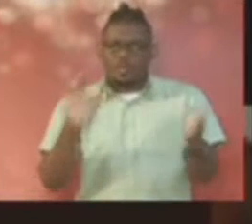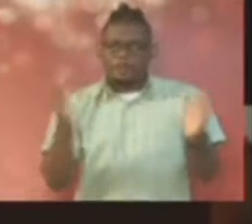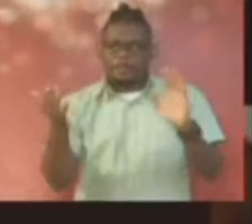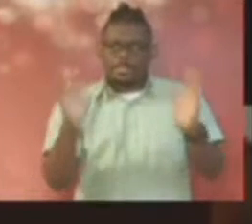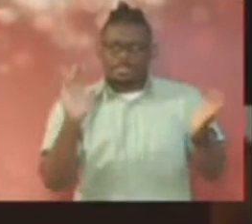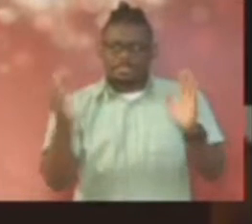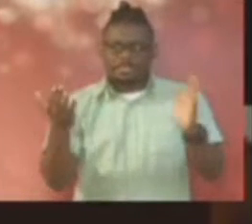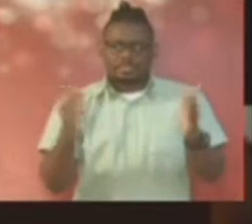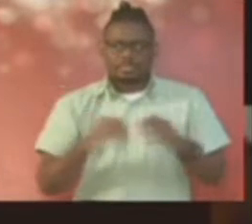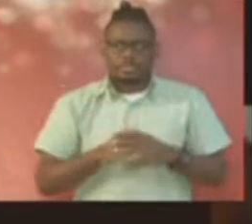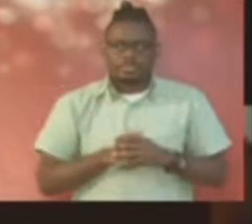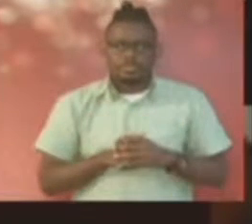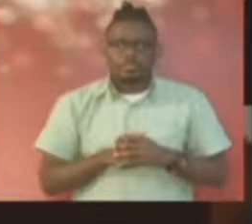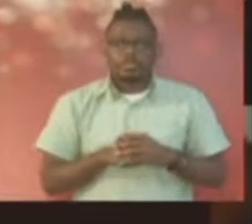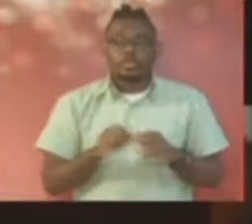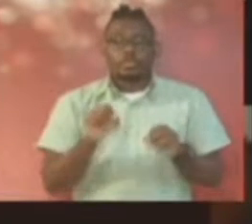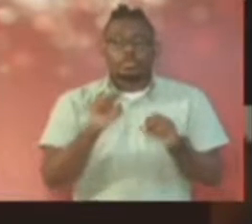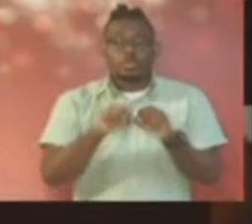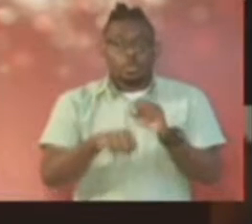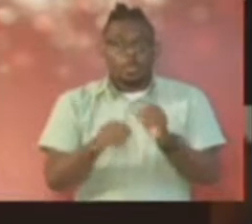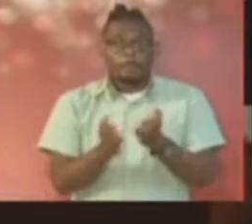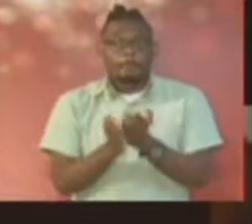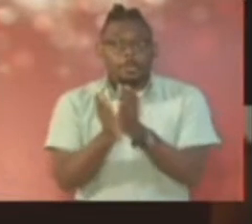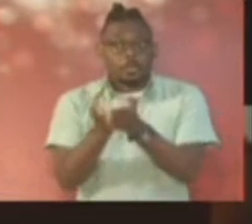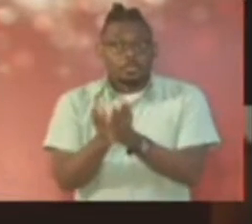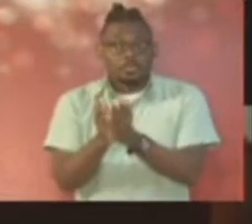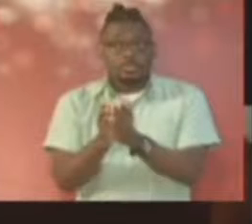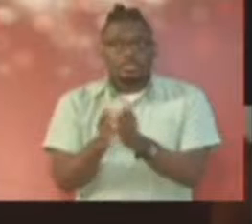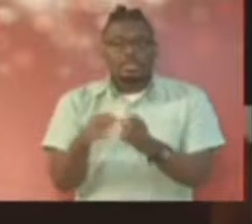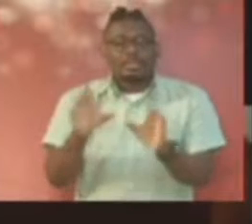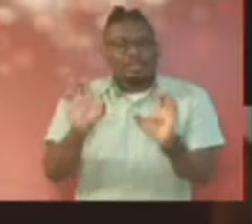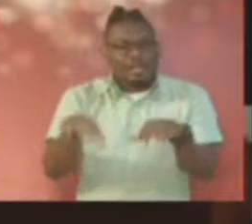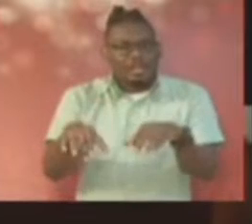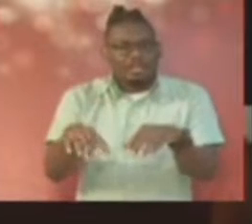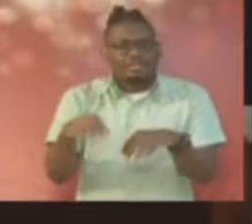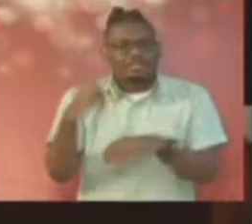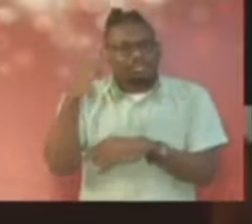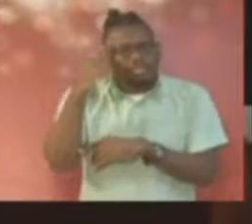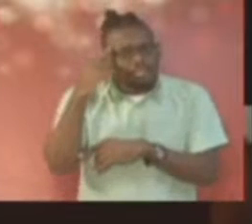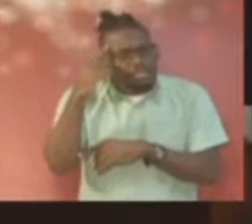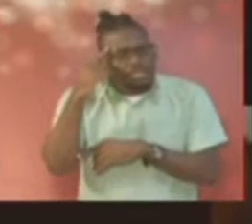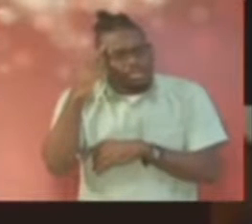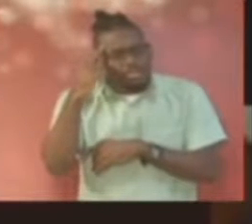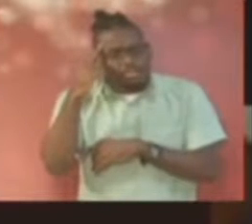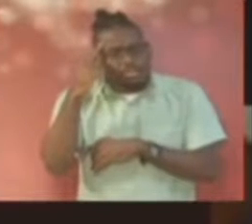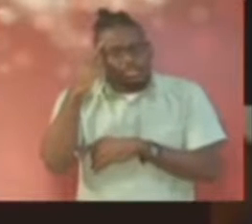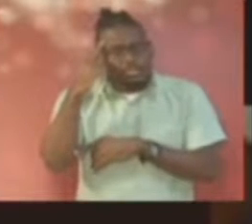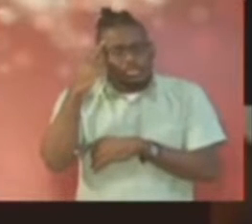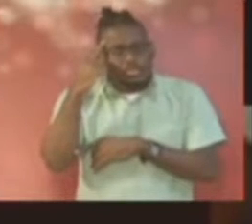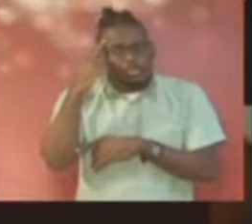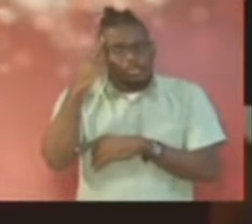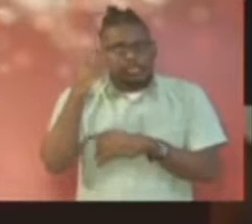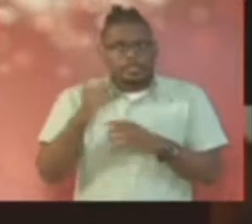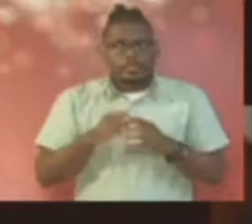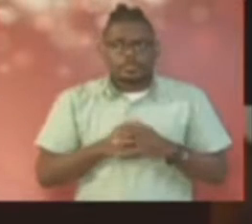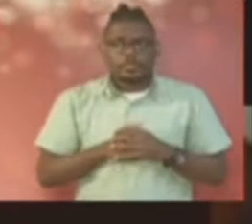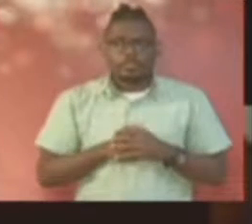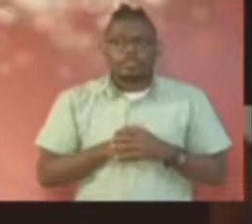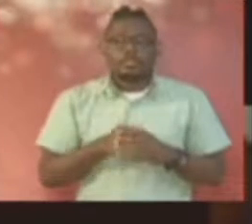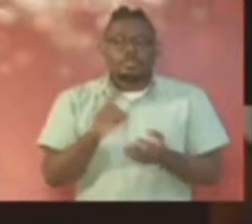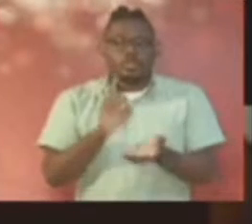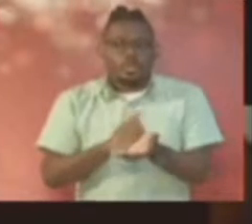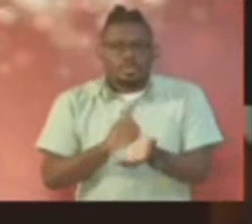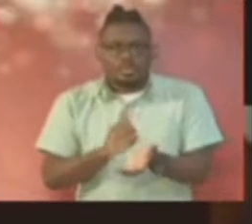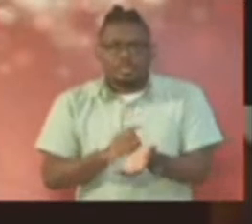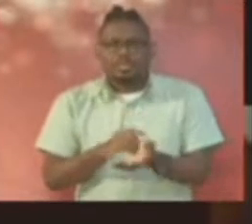the fast ferries, could it be reasonable to expect that the medical experts can recommend to the